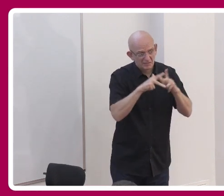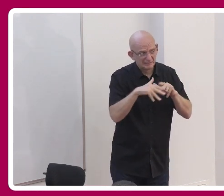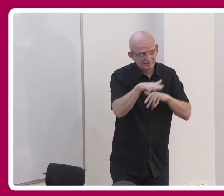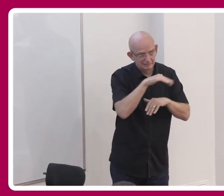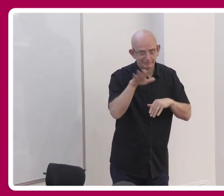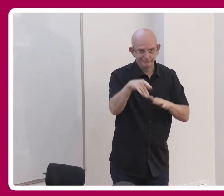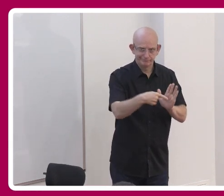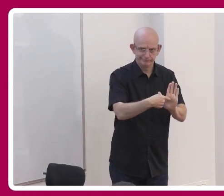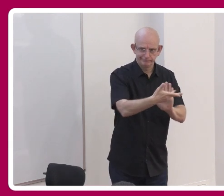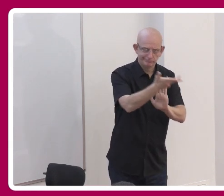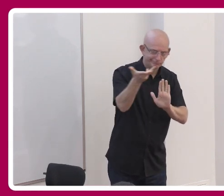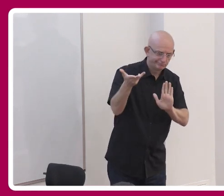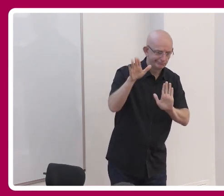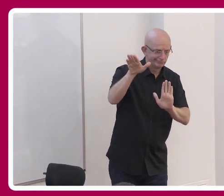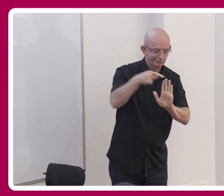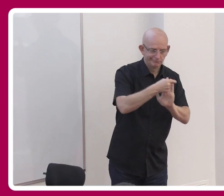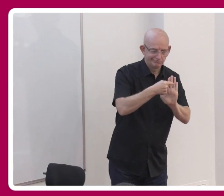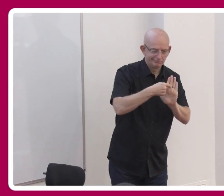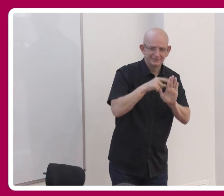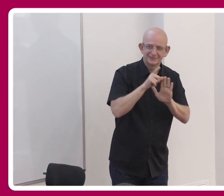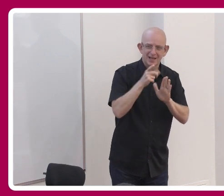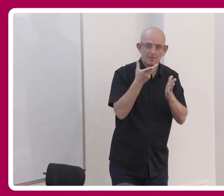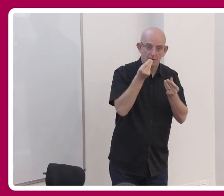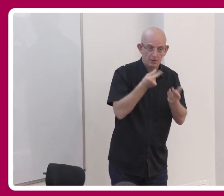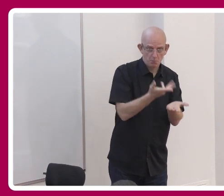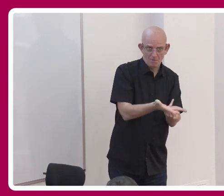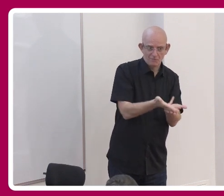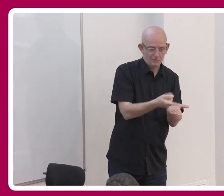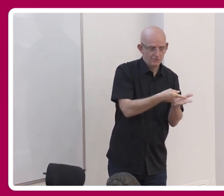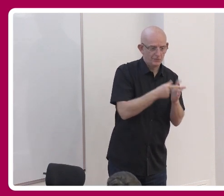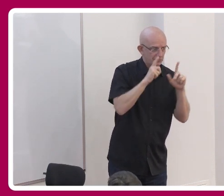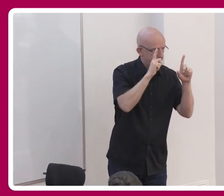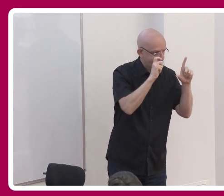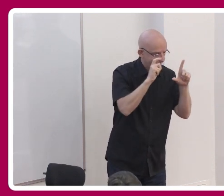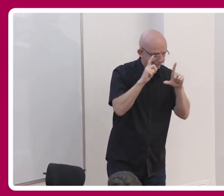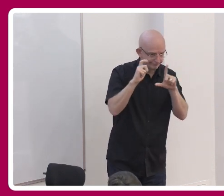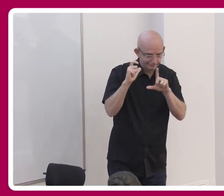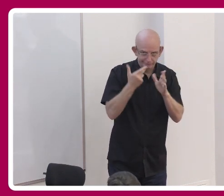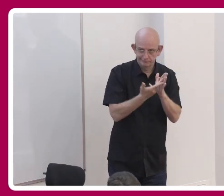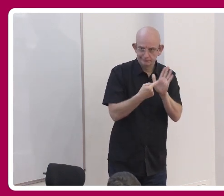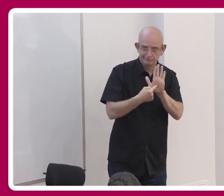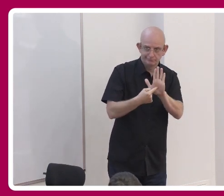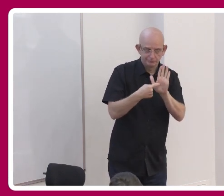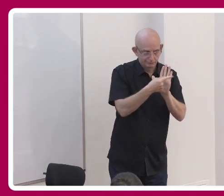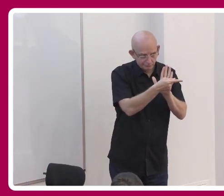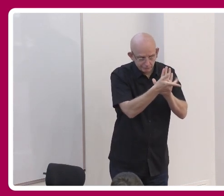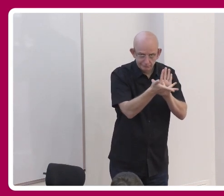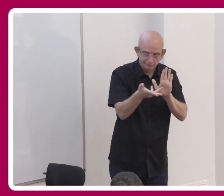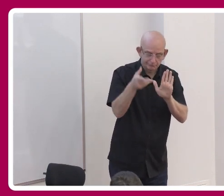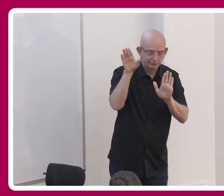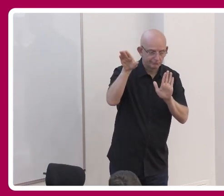media, including traditional media as well as social media, to show what's happening. And then change is where